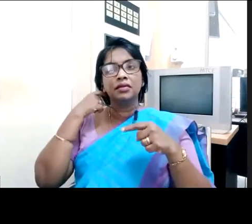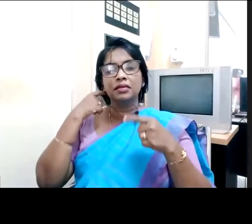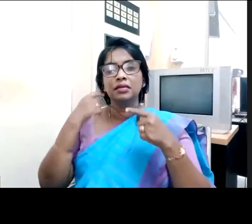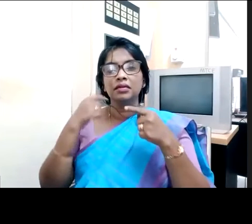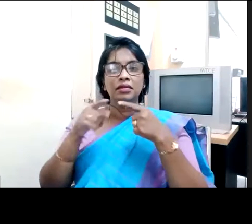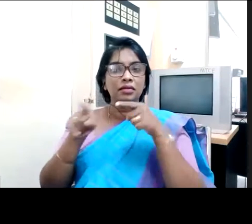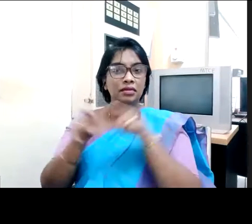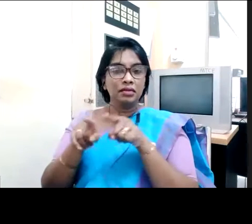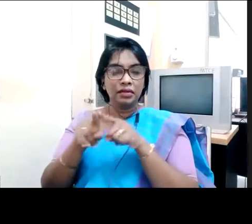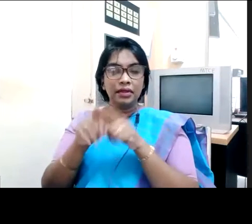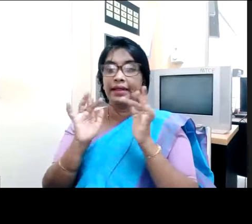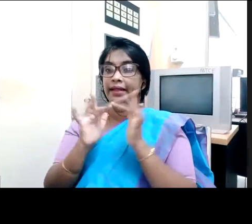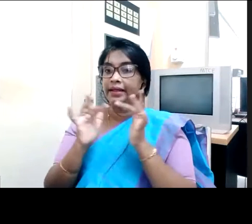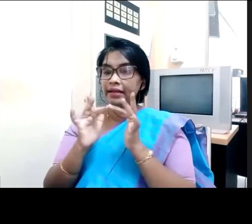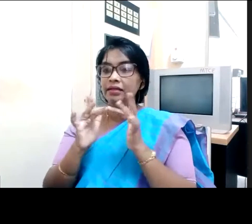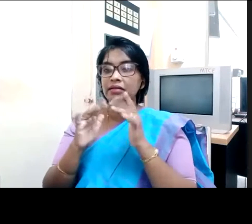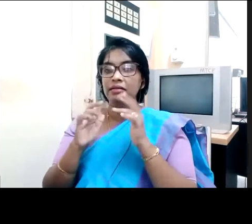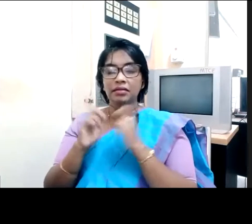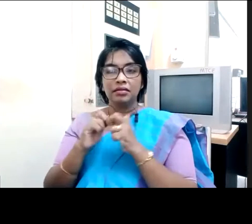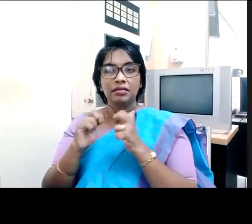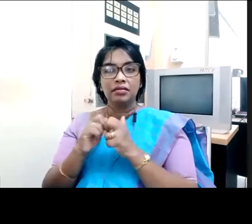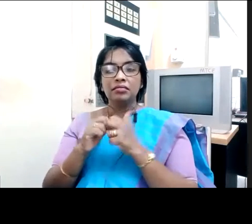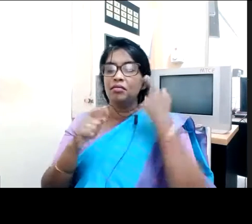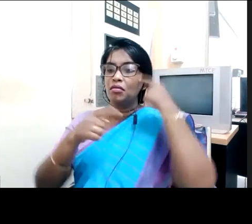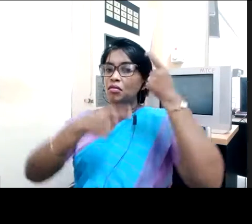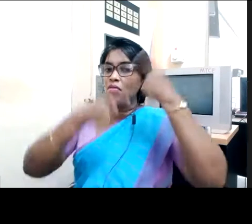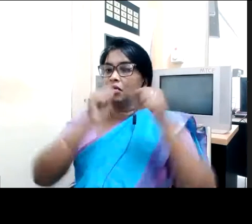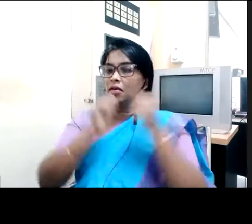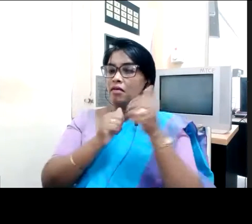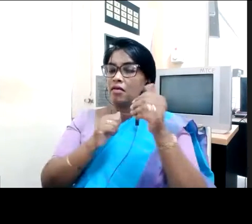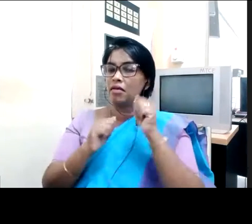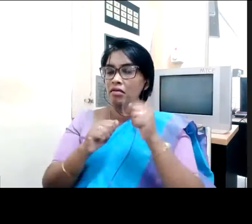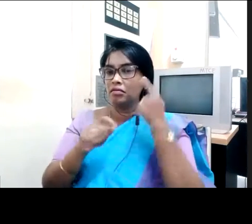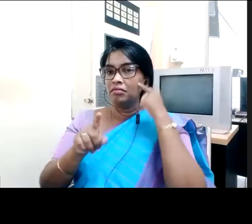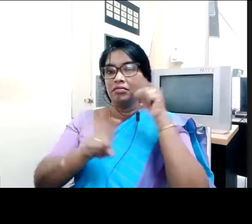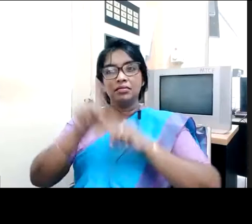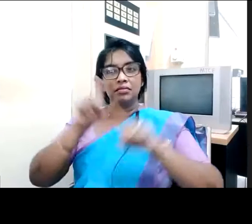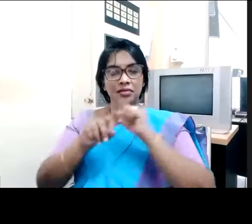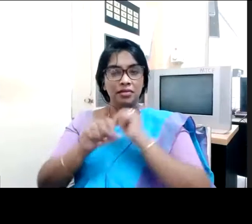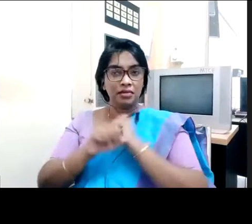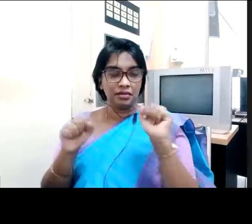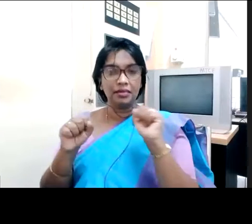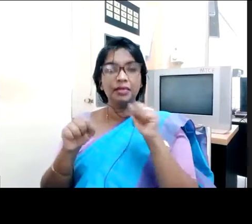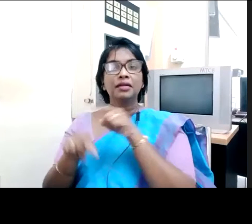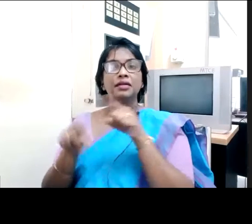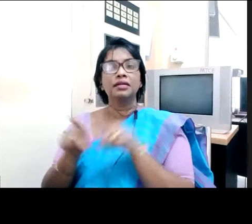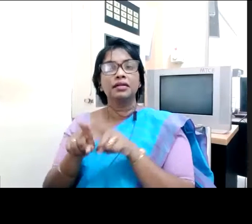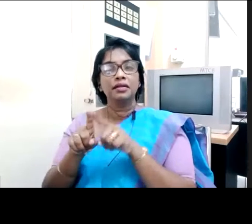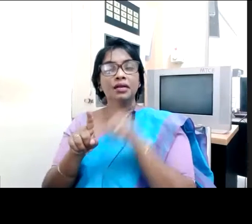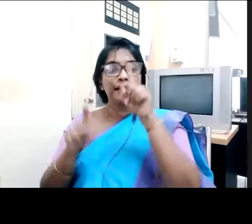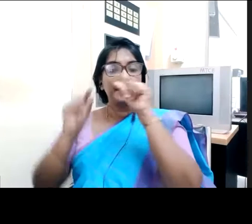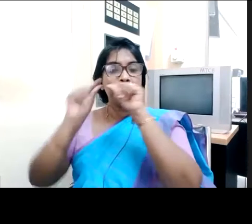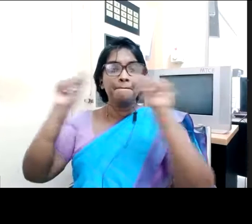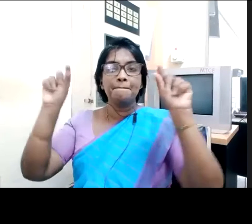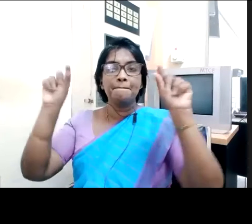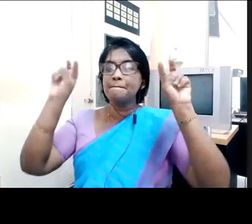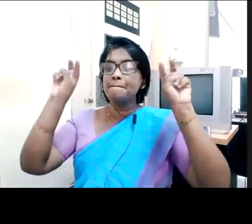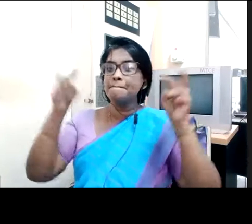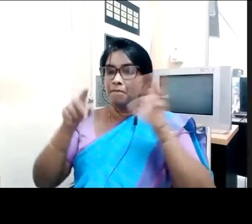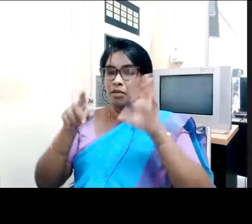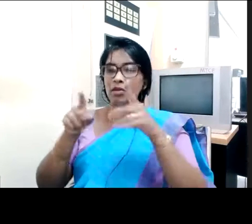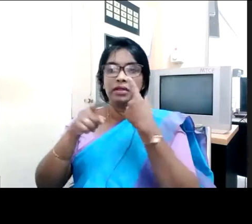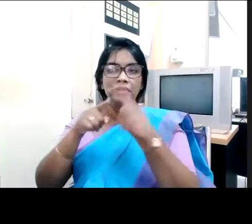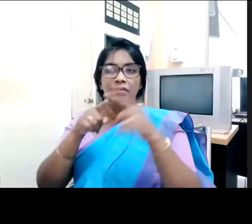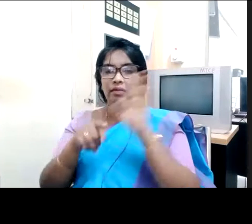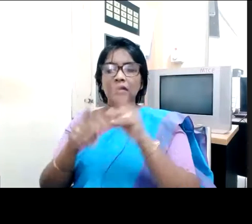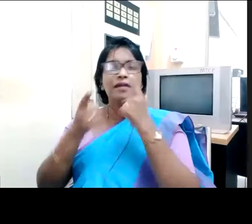of Systems, right? So here, it's not just one subject. We are looking at all multiples in play, and